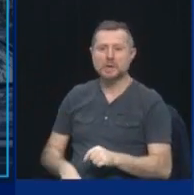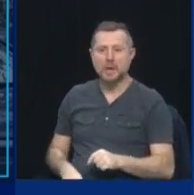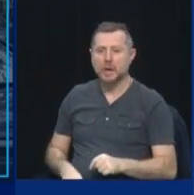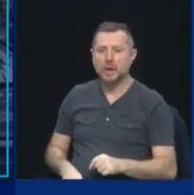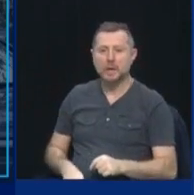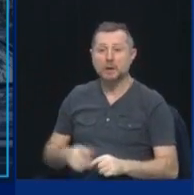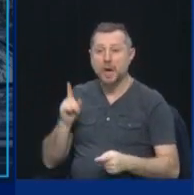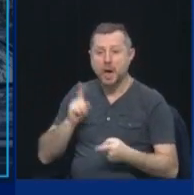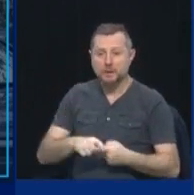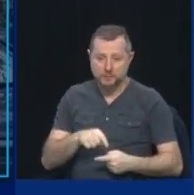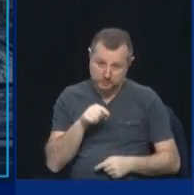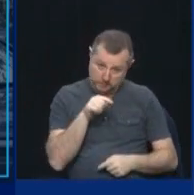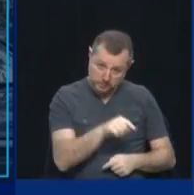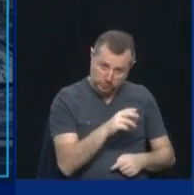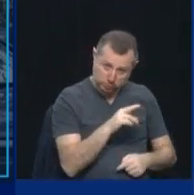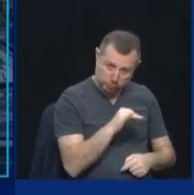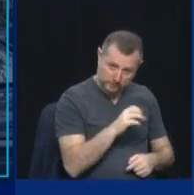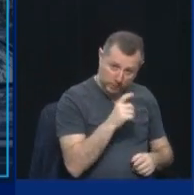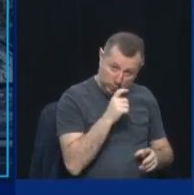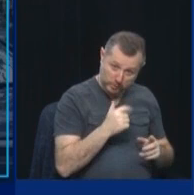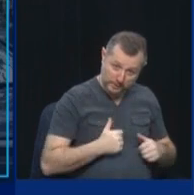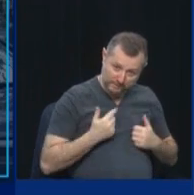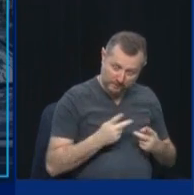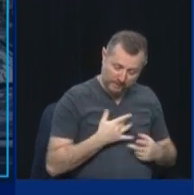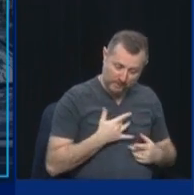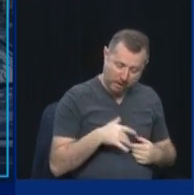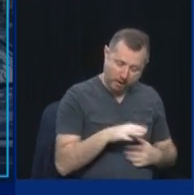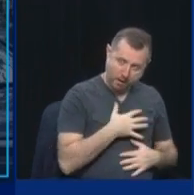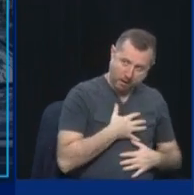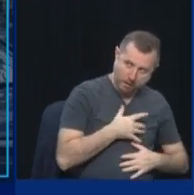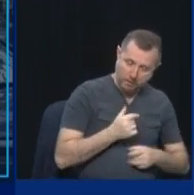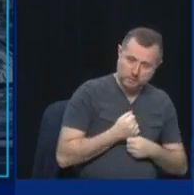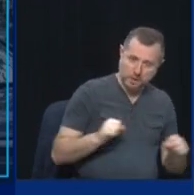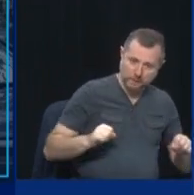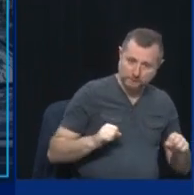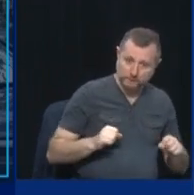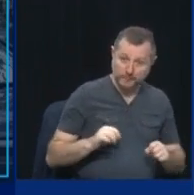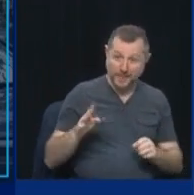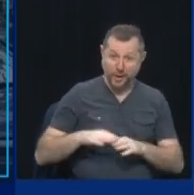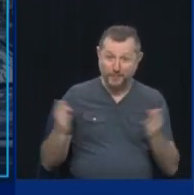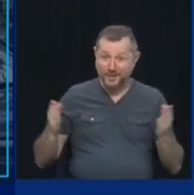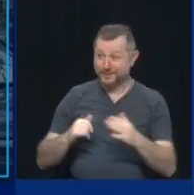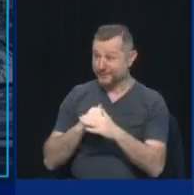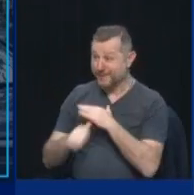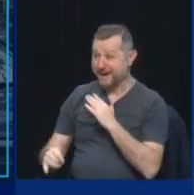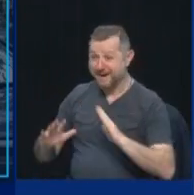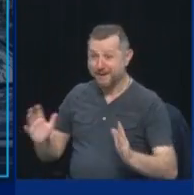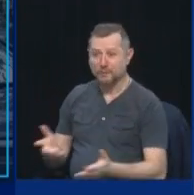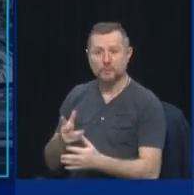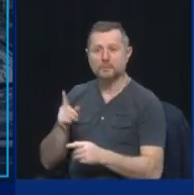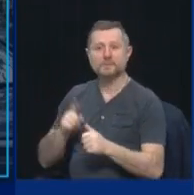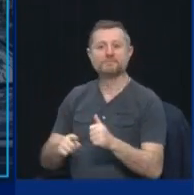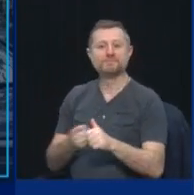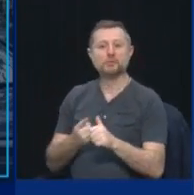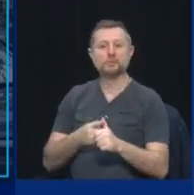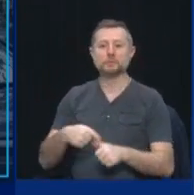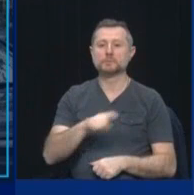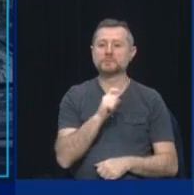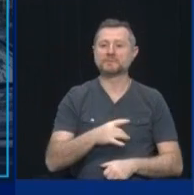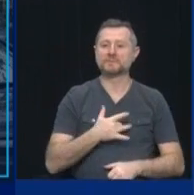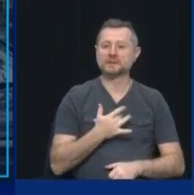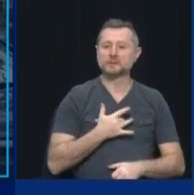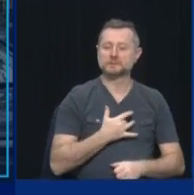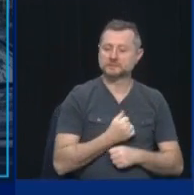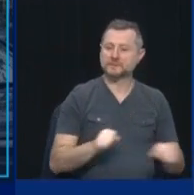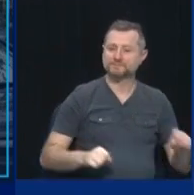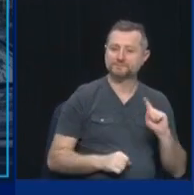it's safe. Reopen the subways, not unless people believe it's safe. And this is not